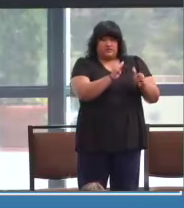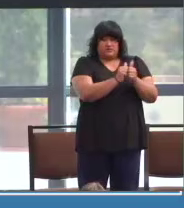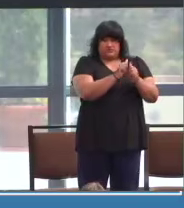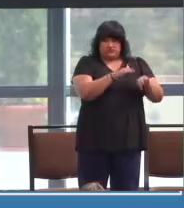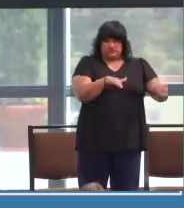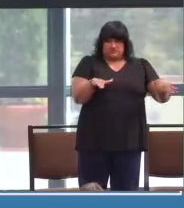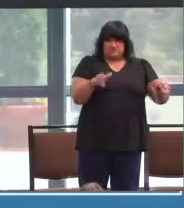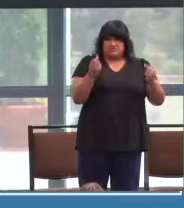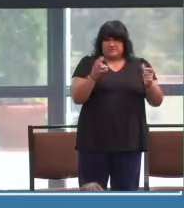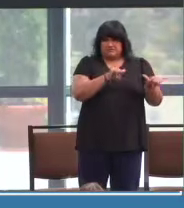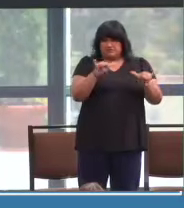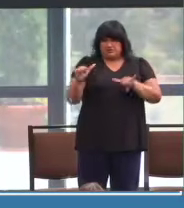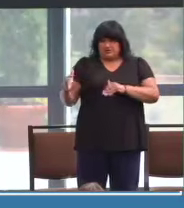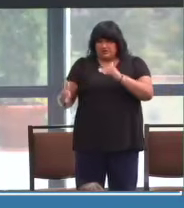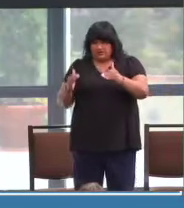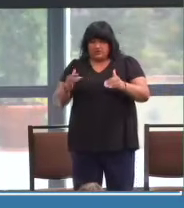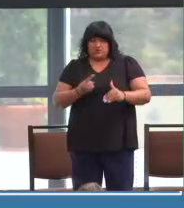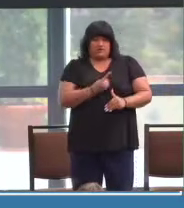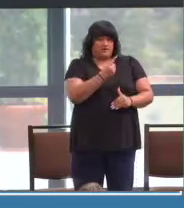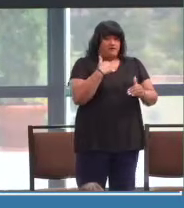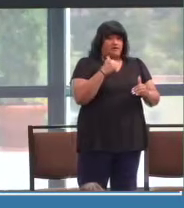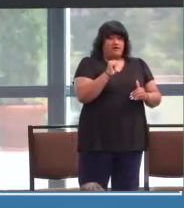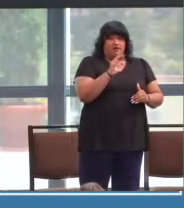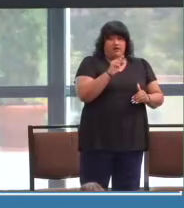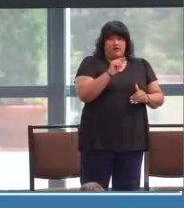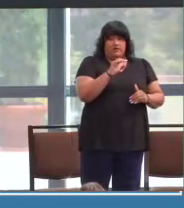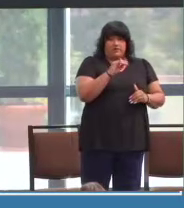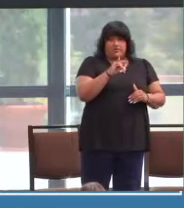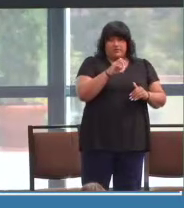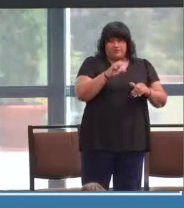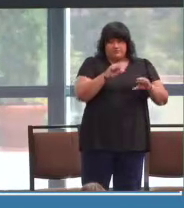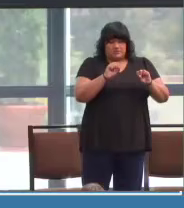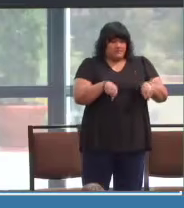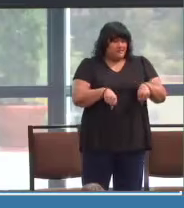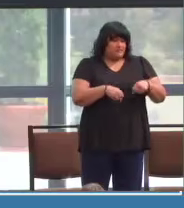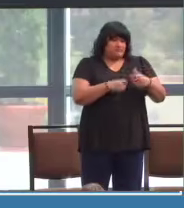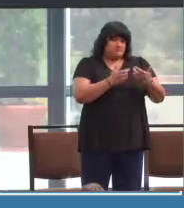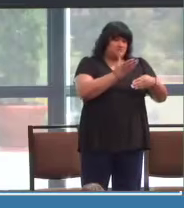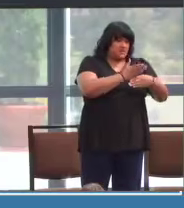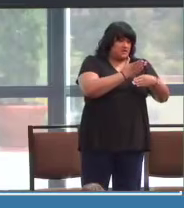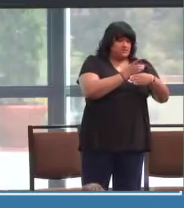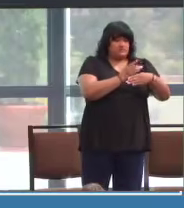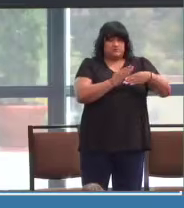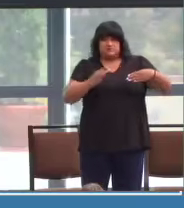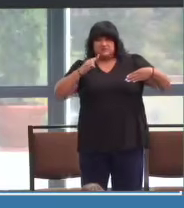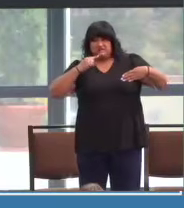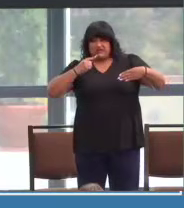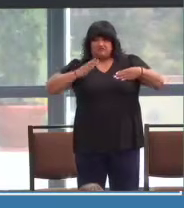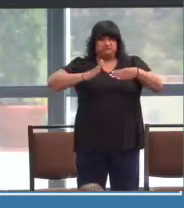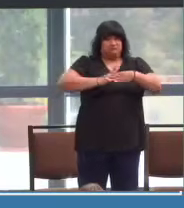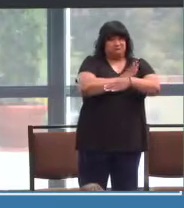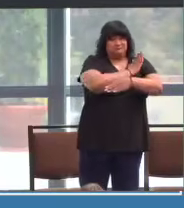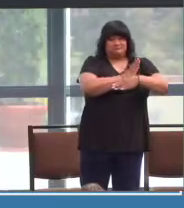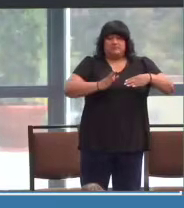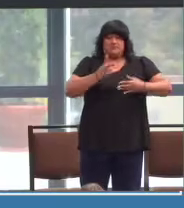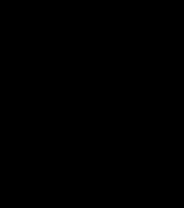both autoimmune conditions that have a wide spectrum of variability. They could be mild, they could be very severe. And most of them, both